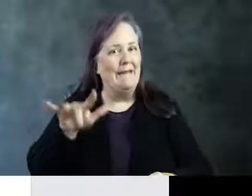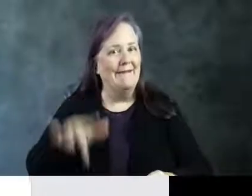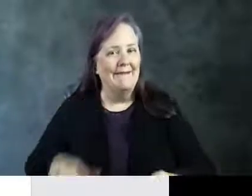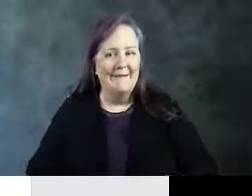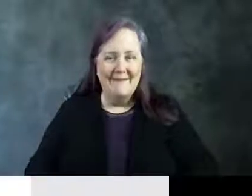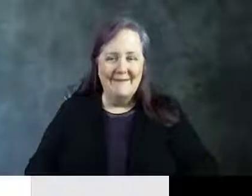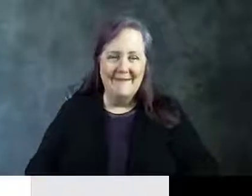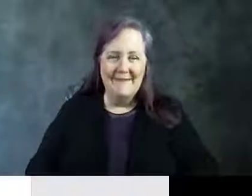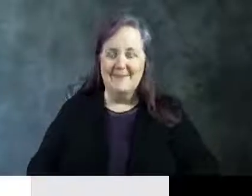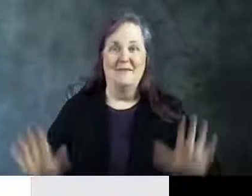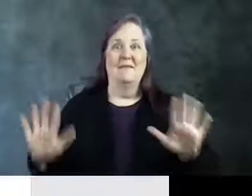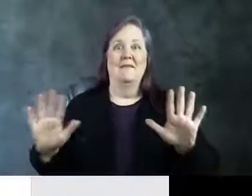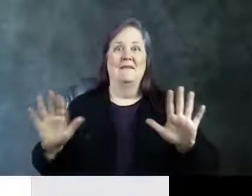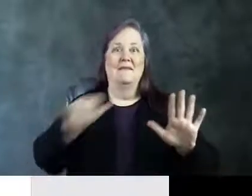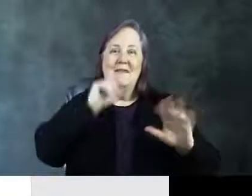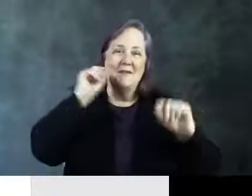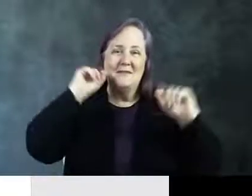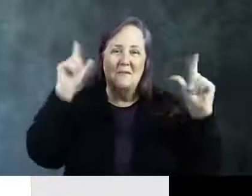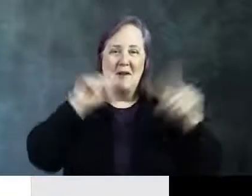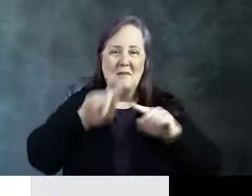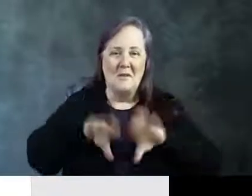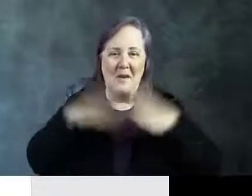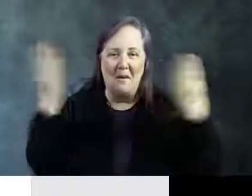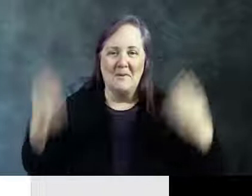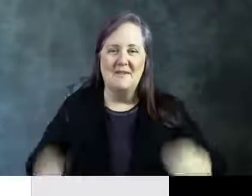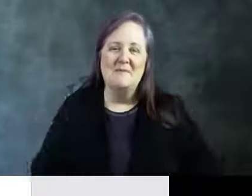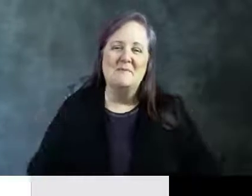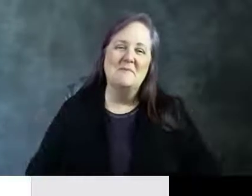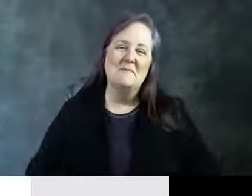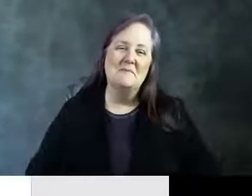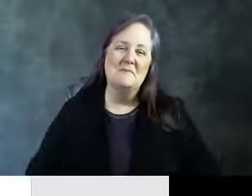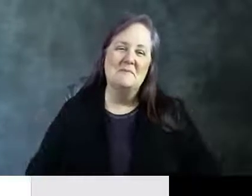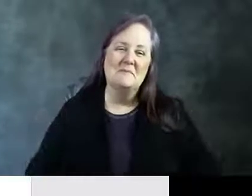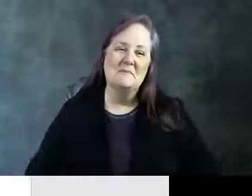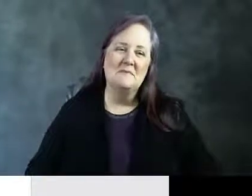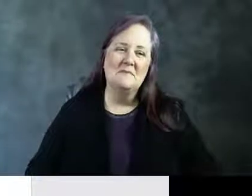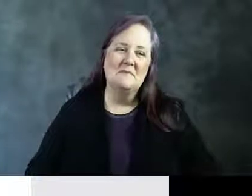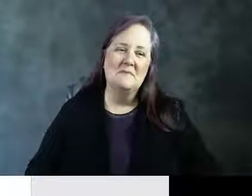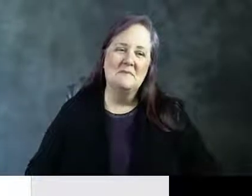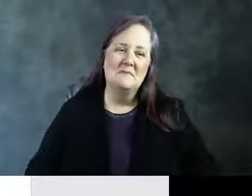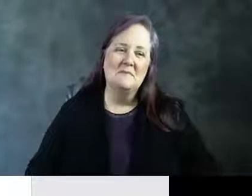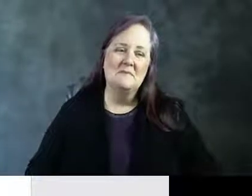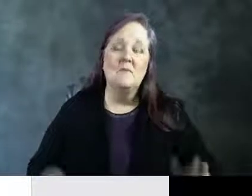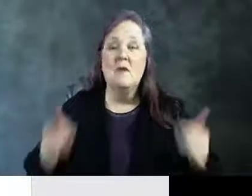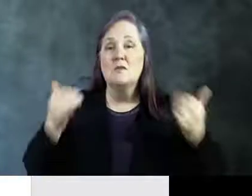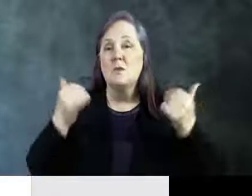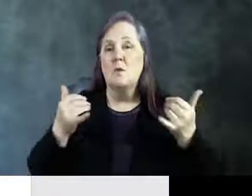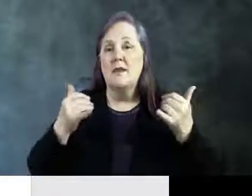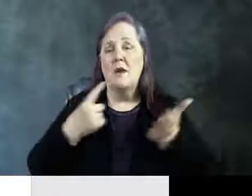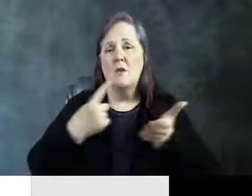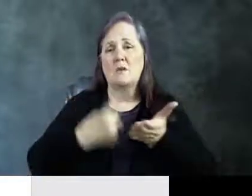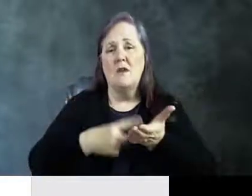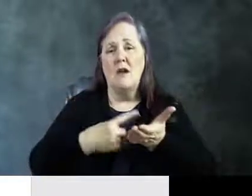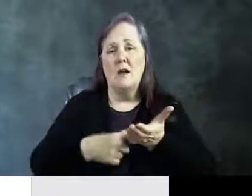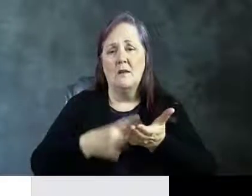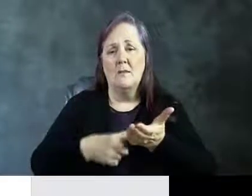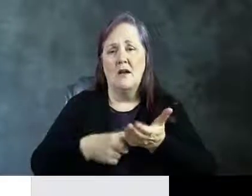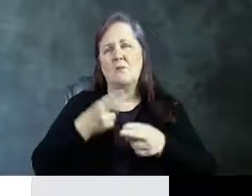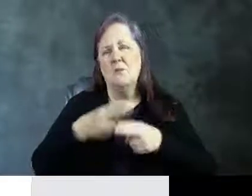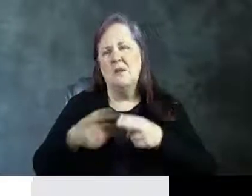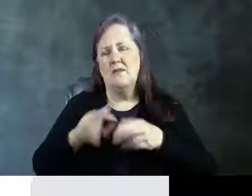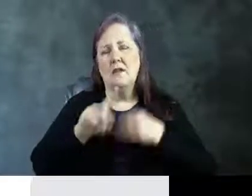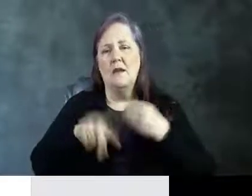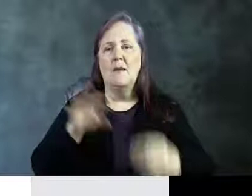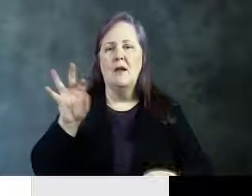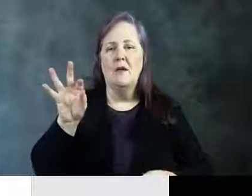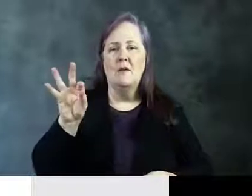so that they're not surprised when they open it. So let's go ahead and move on to talking briefly about